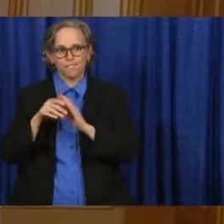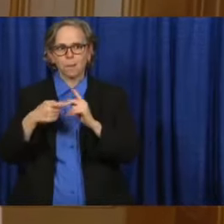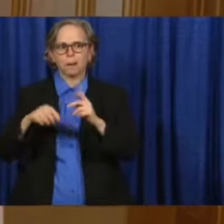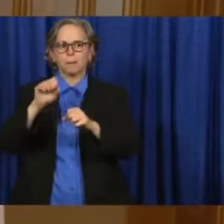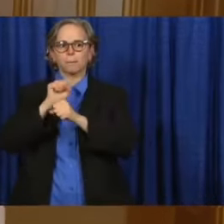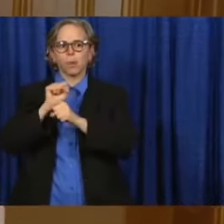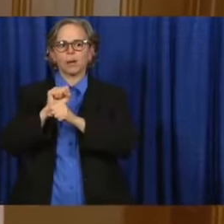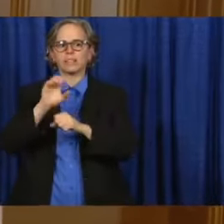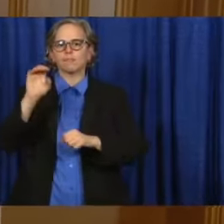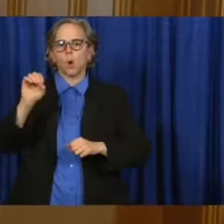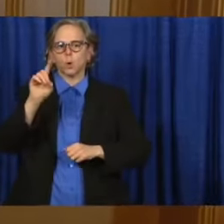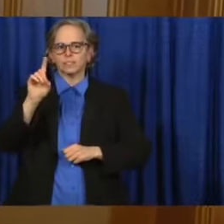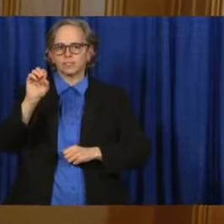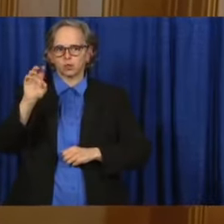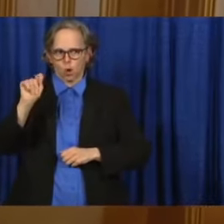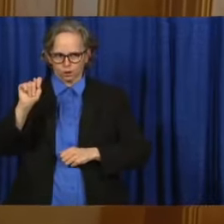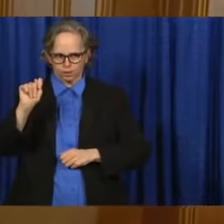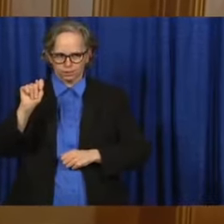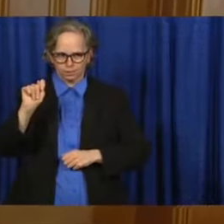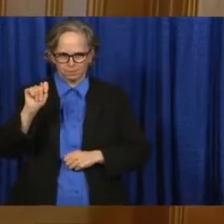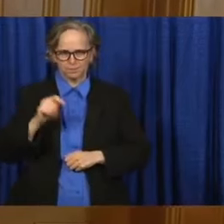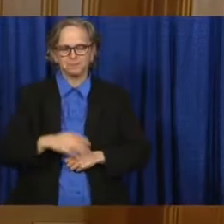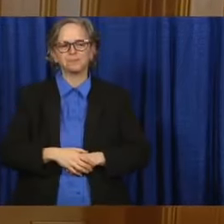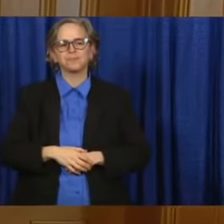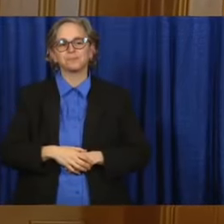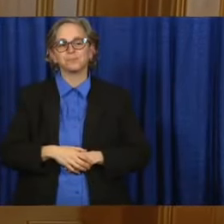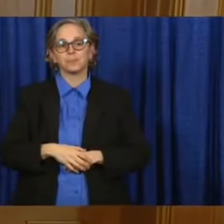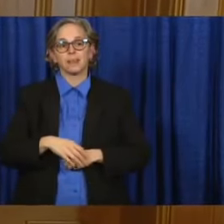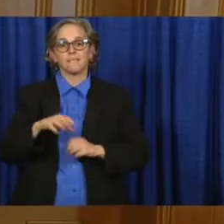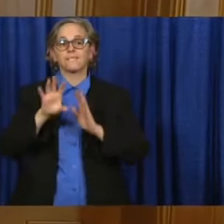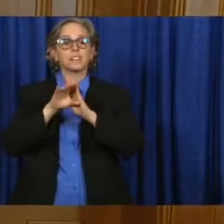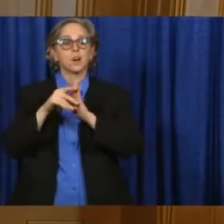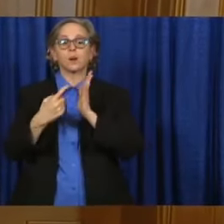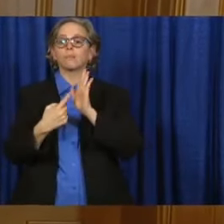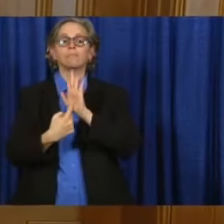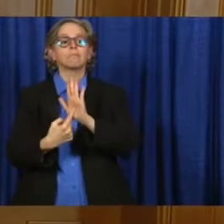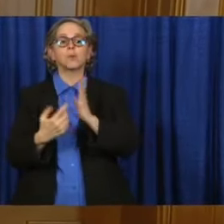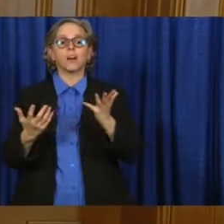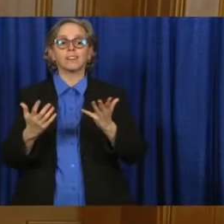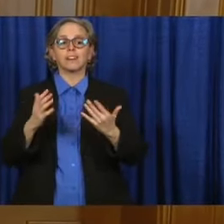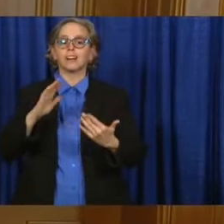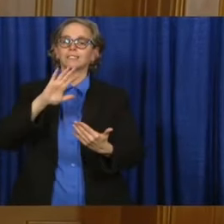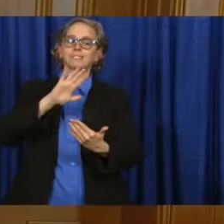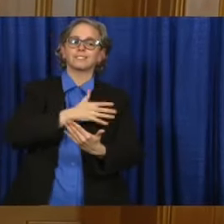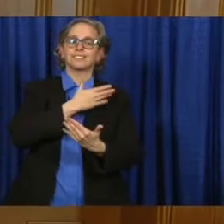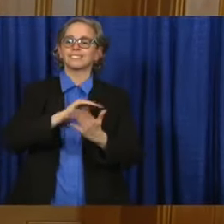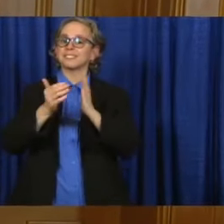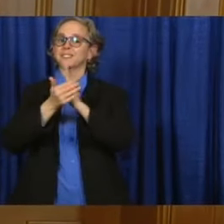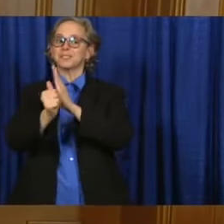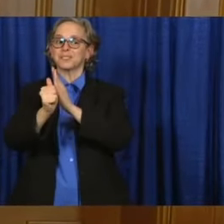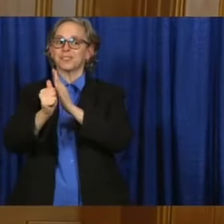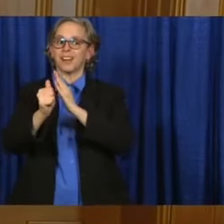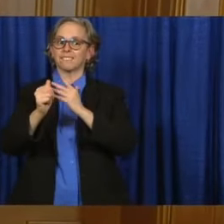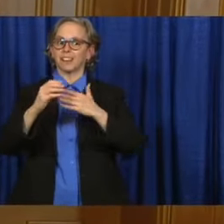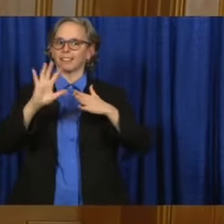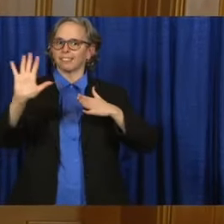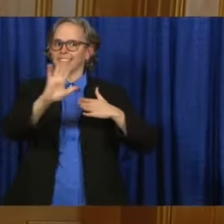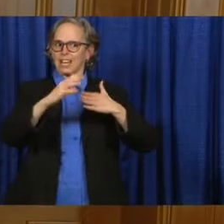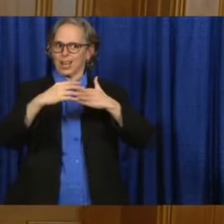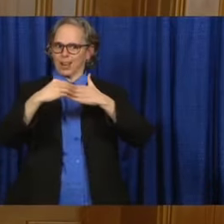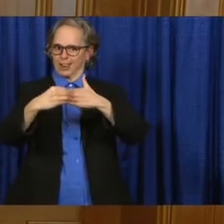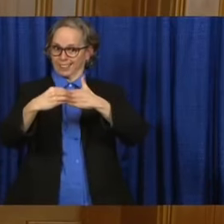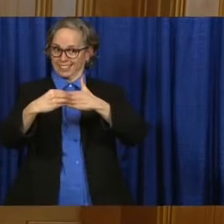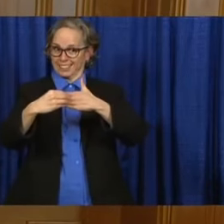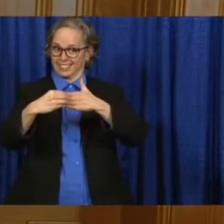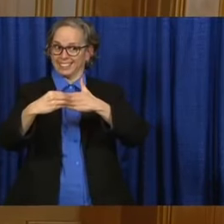of Transportation. The video features the singing talents of ODOT's Lee Baxter, who works